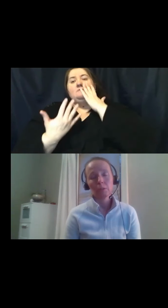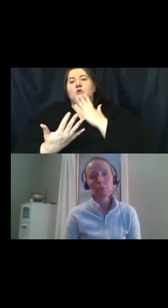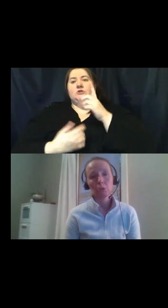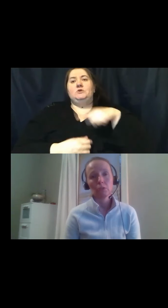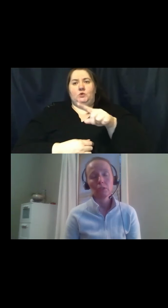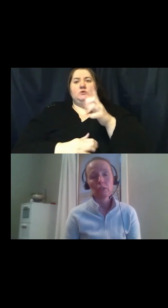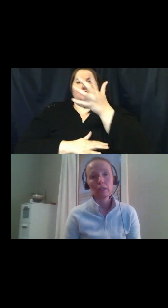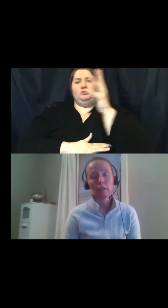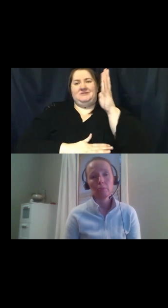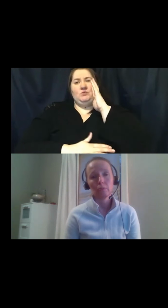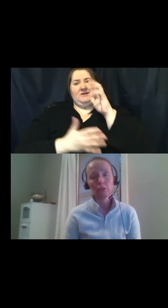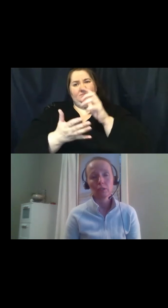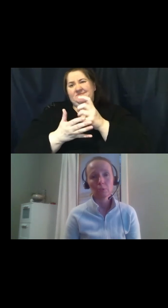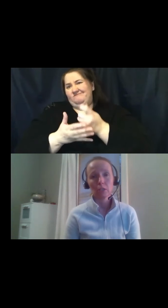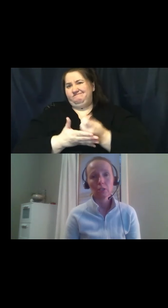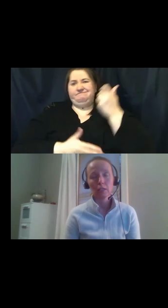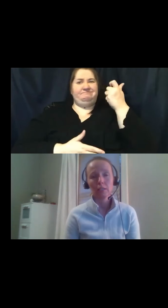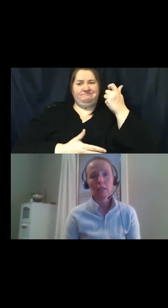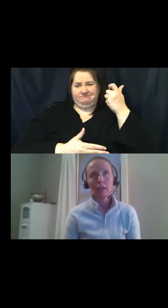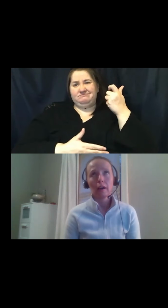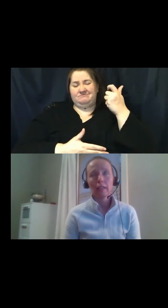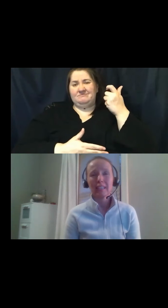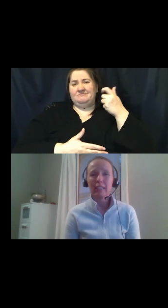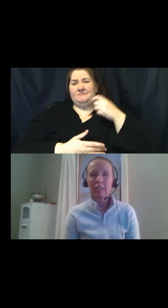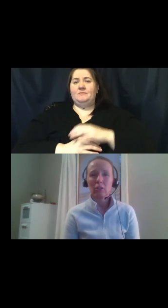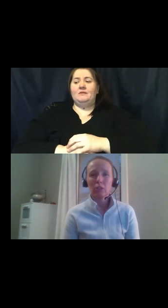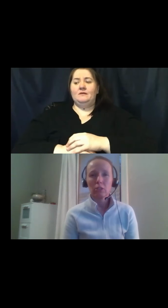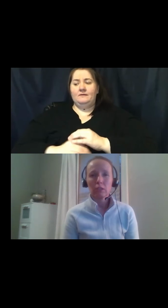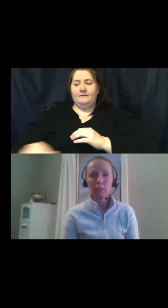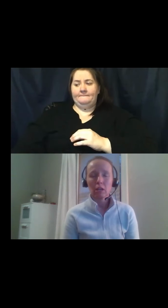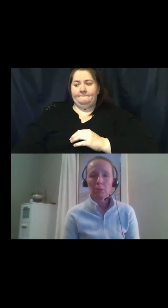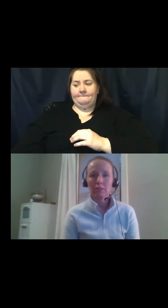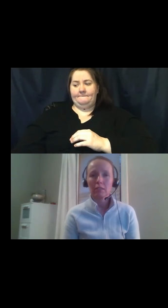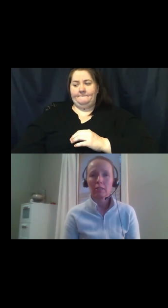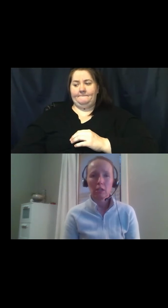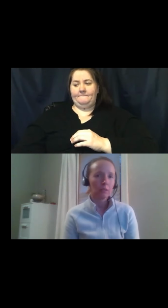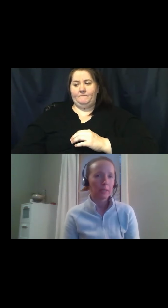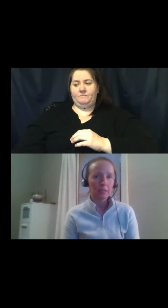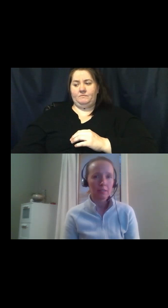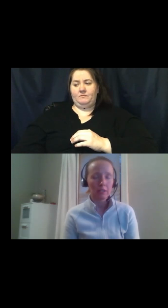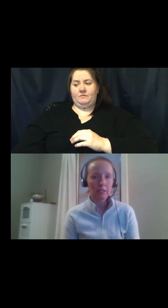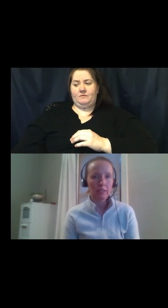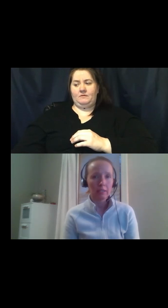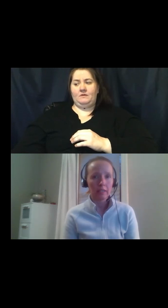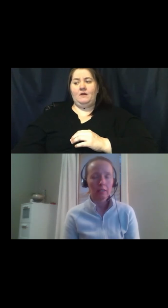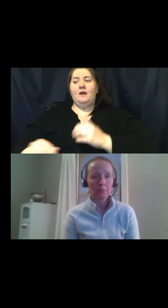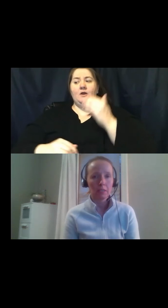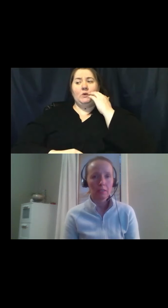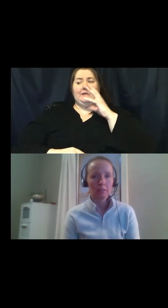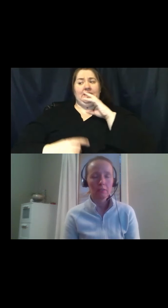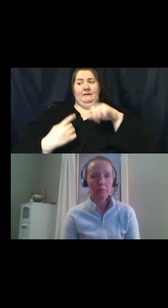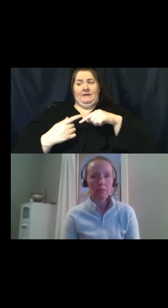trees will be removed for this project. Danny, I know you and the arborist and I talked about this area in